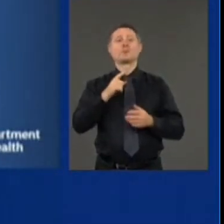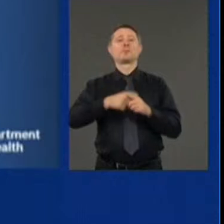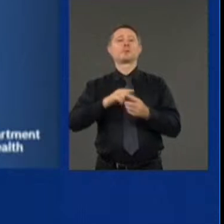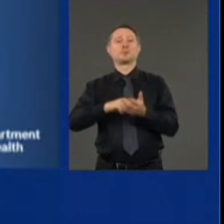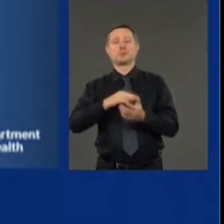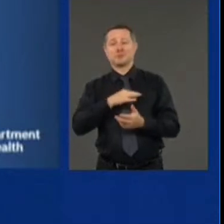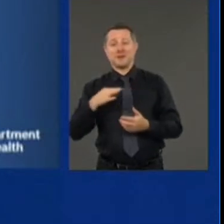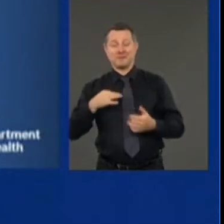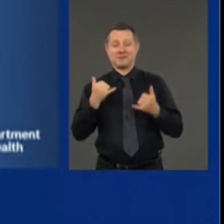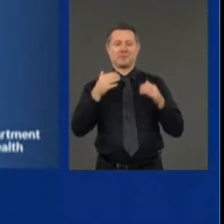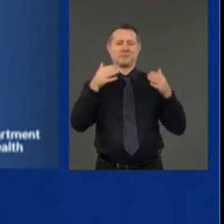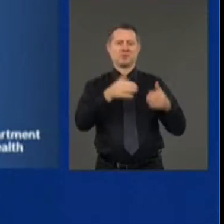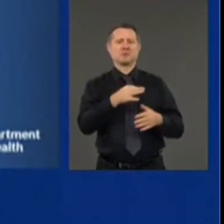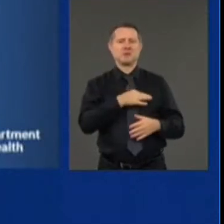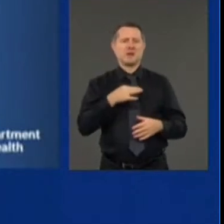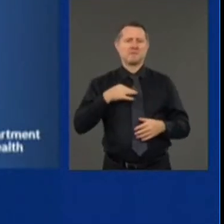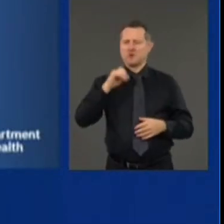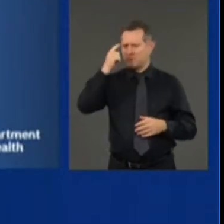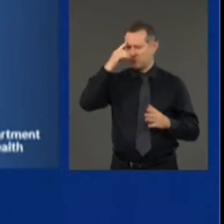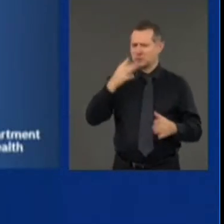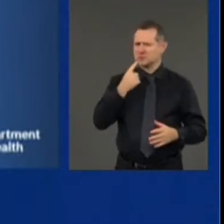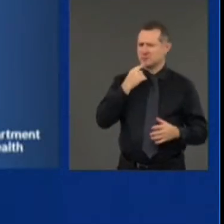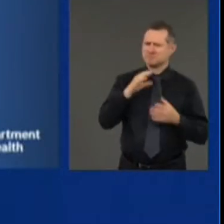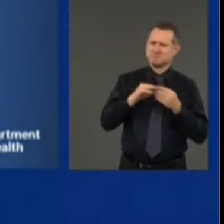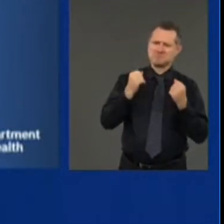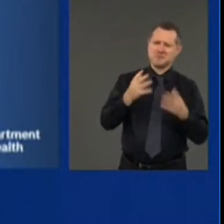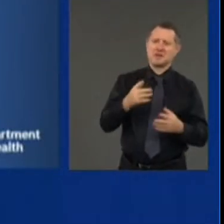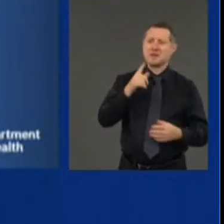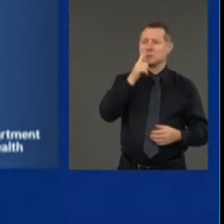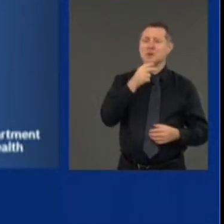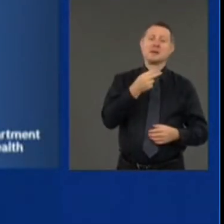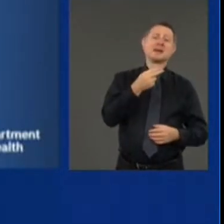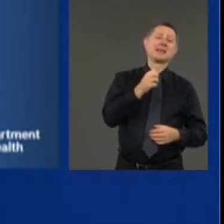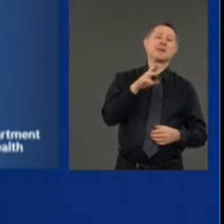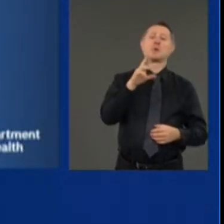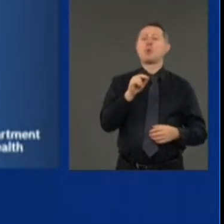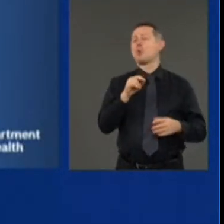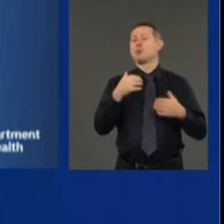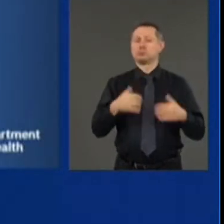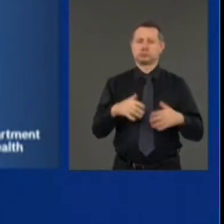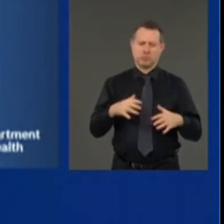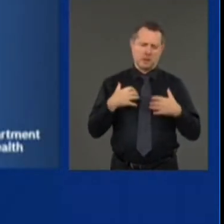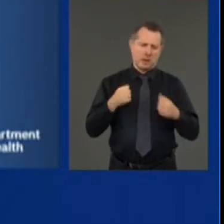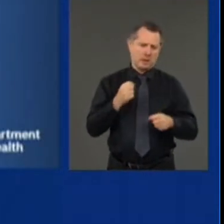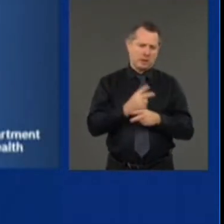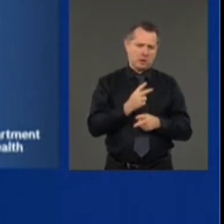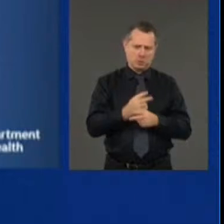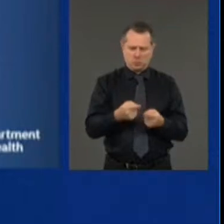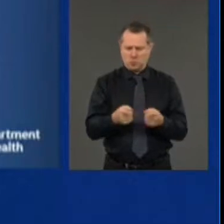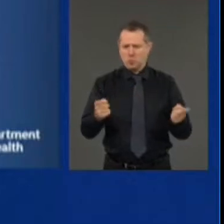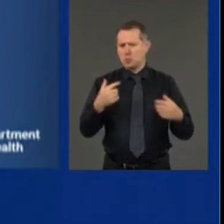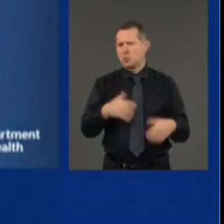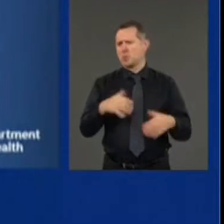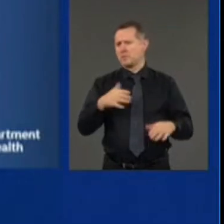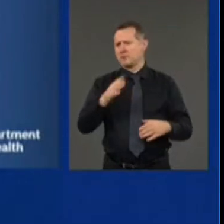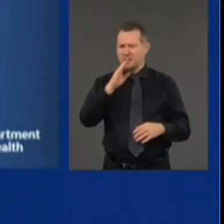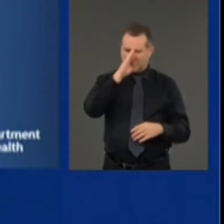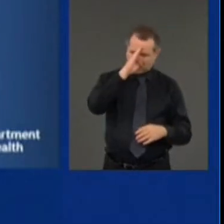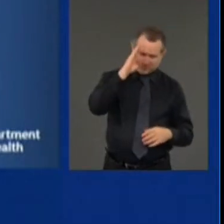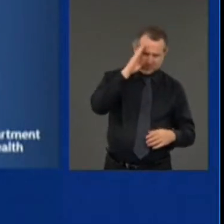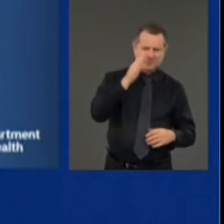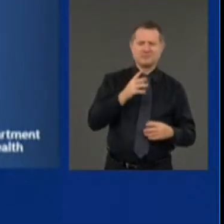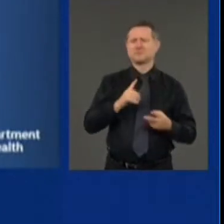times, healthcare workers are the heroes of this pandemic. Whether working in hospitals, in nursing homes, on ambulances, the list goes